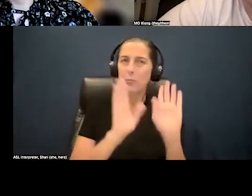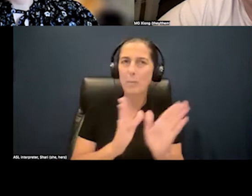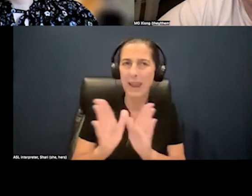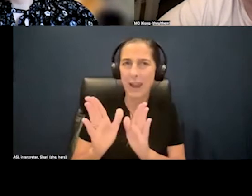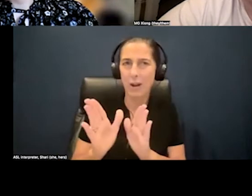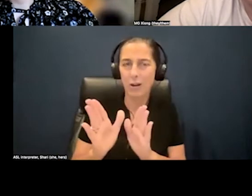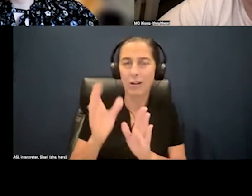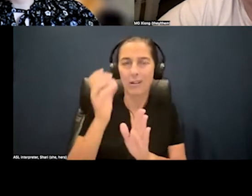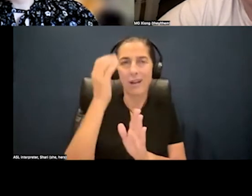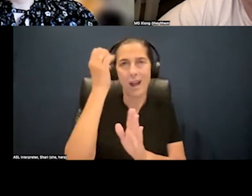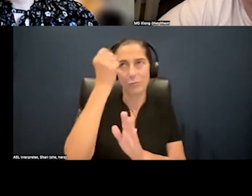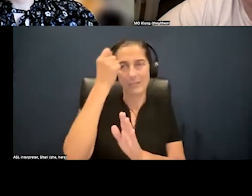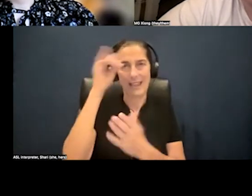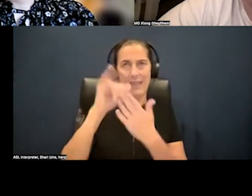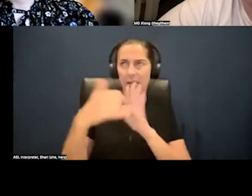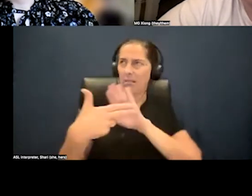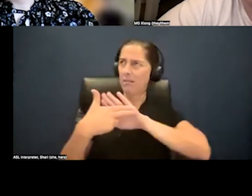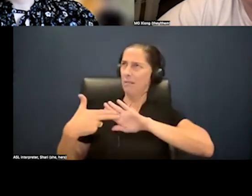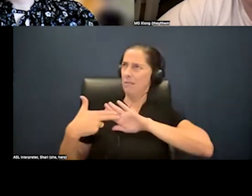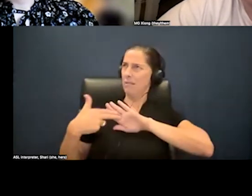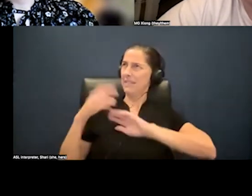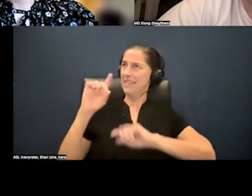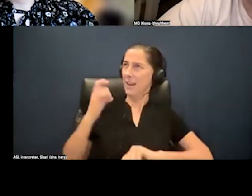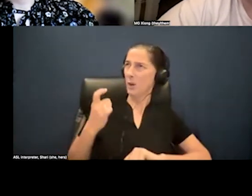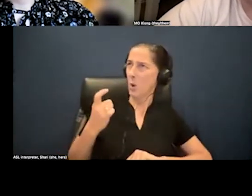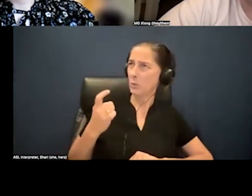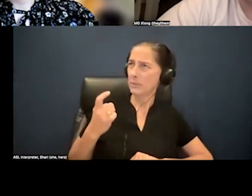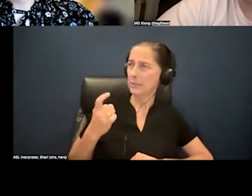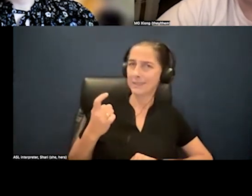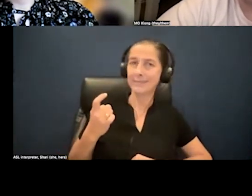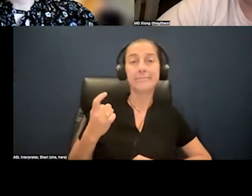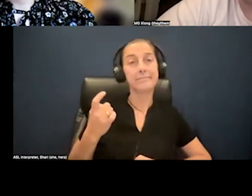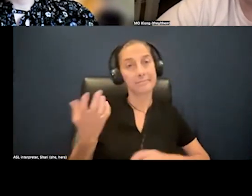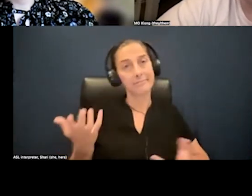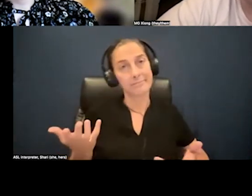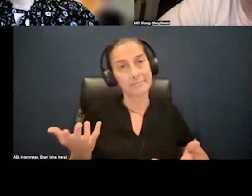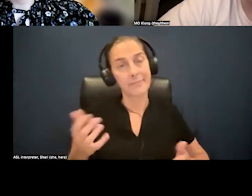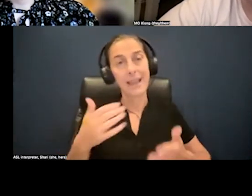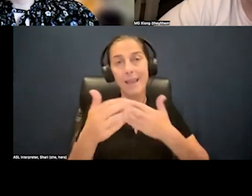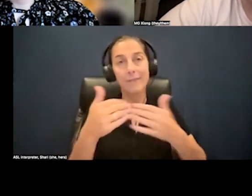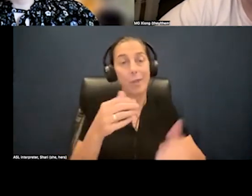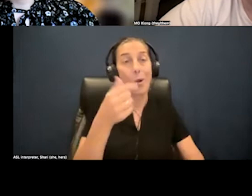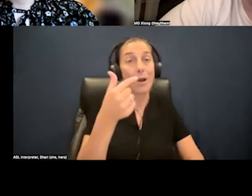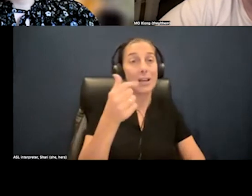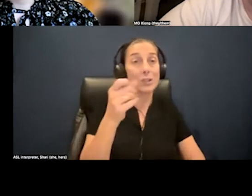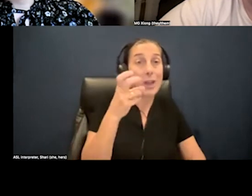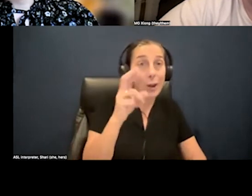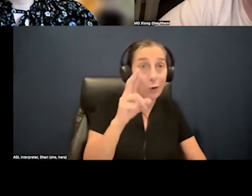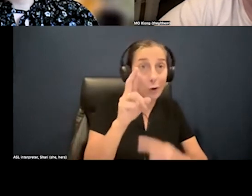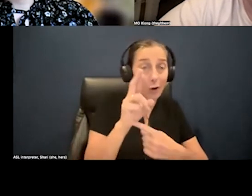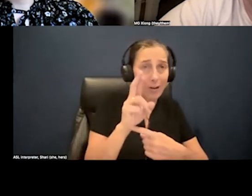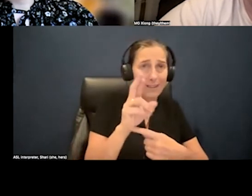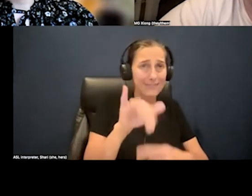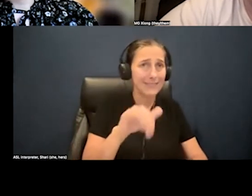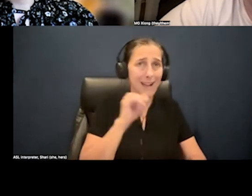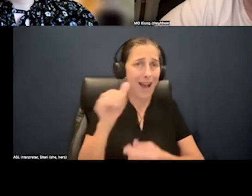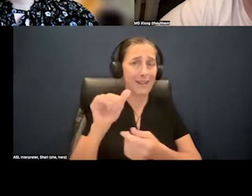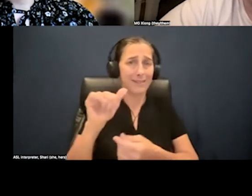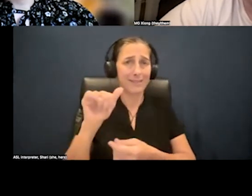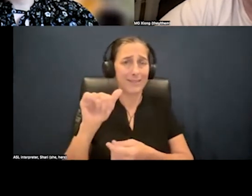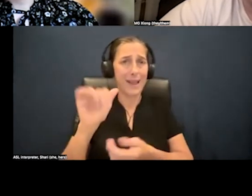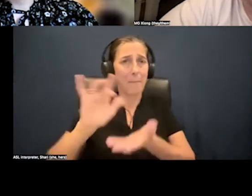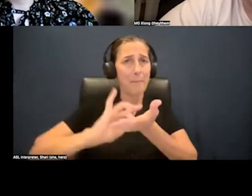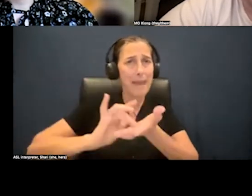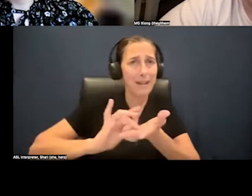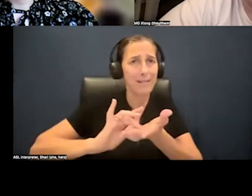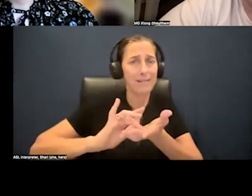patients about. That we need to medicalize gender in order to enfranchise someone to surgical care